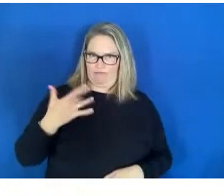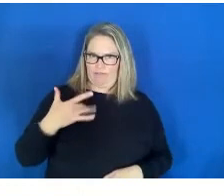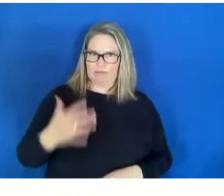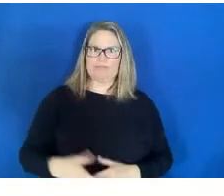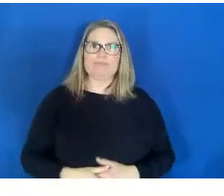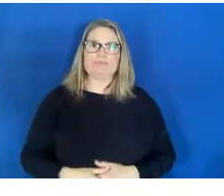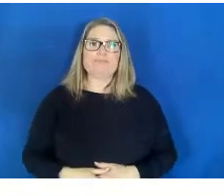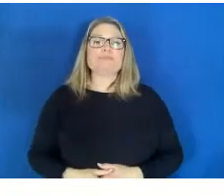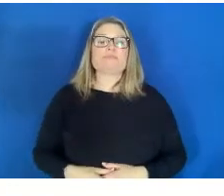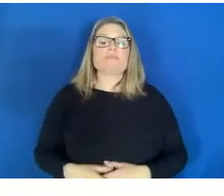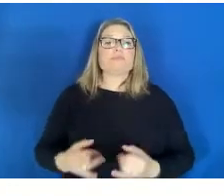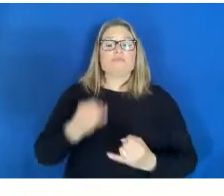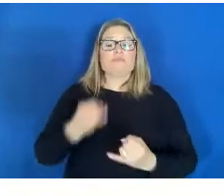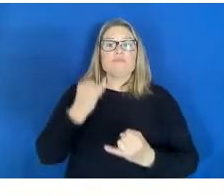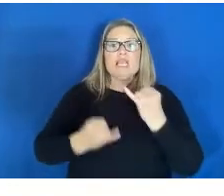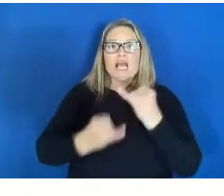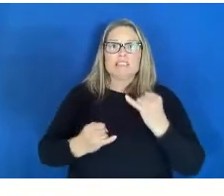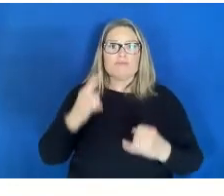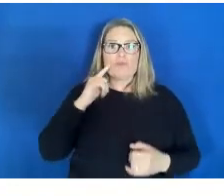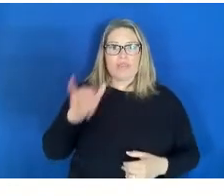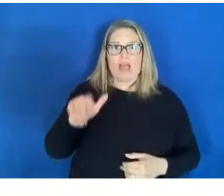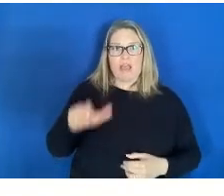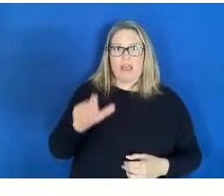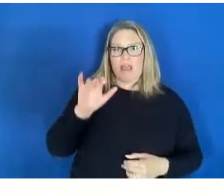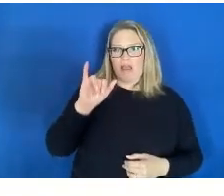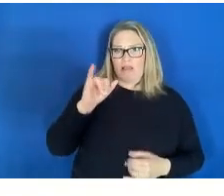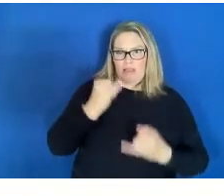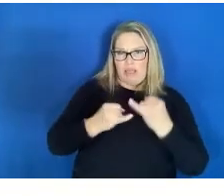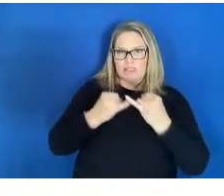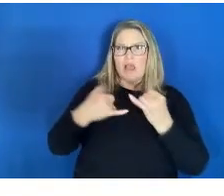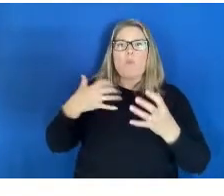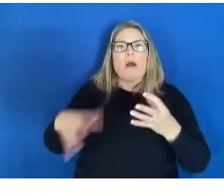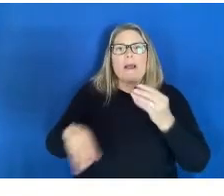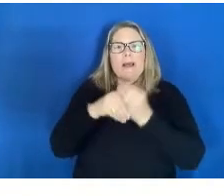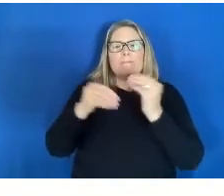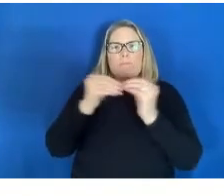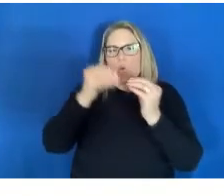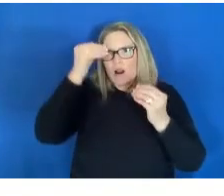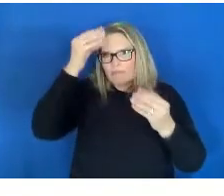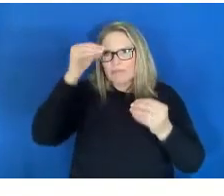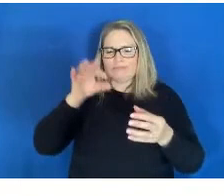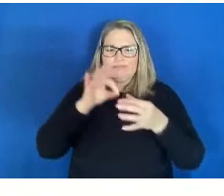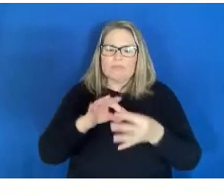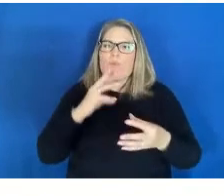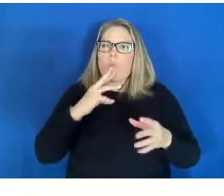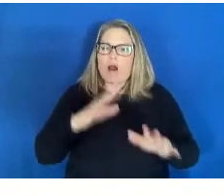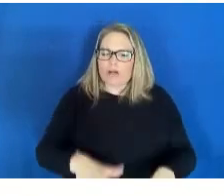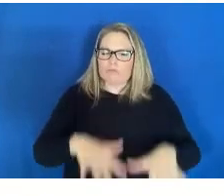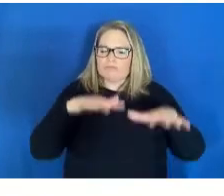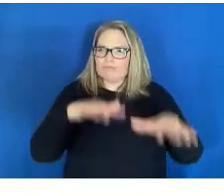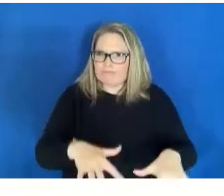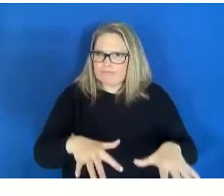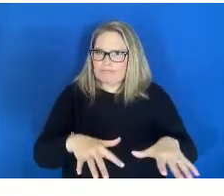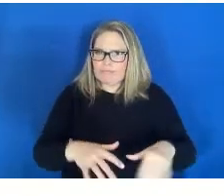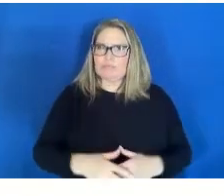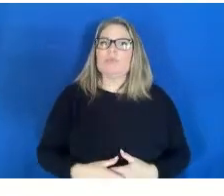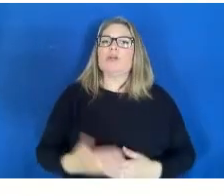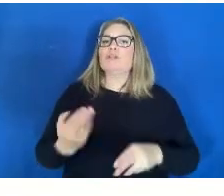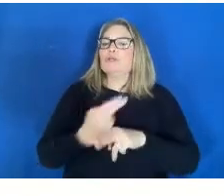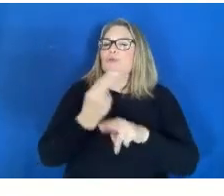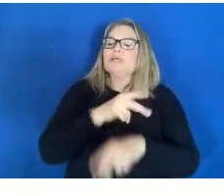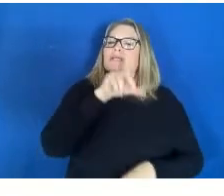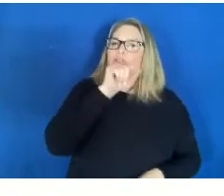Lastly, by clicking on the help icon, you'll get the additional information about the alert levels, a link to the Riverwatch website, EMO's Twitter, and